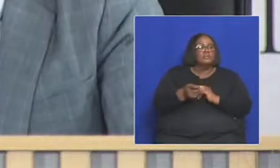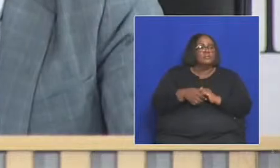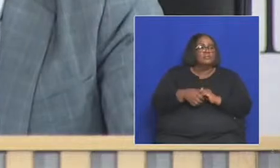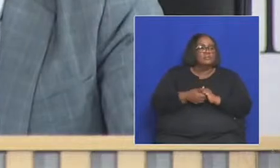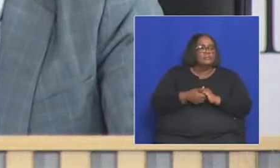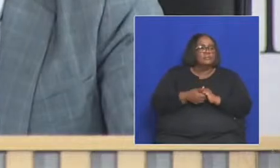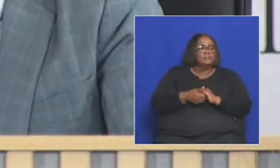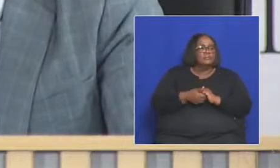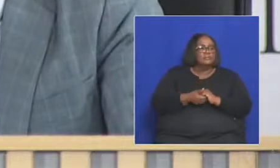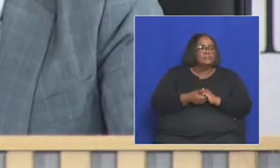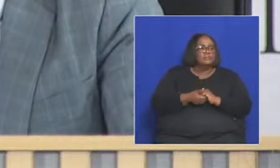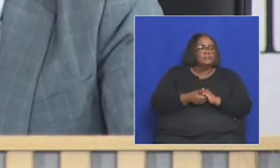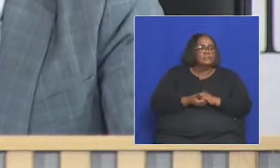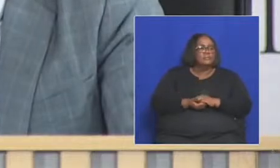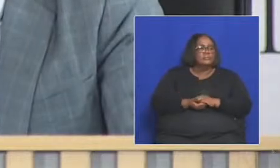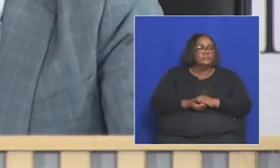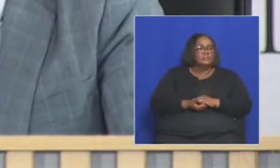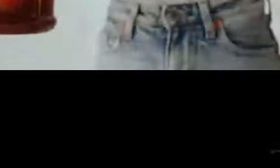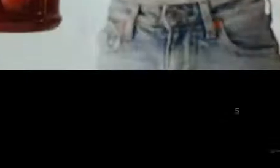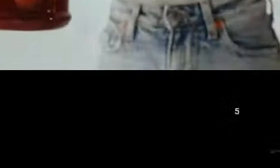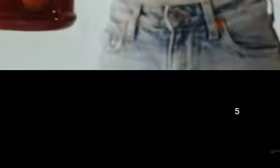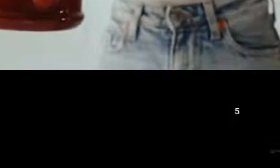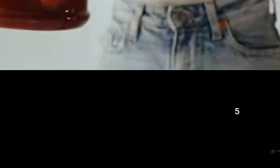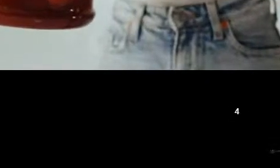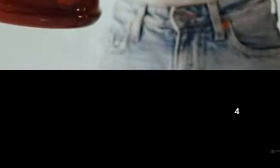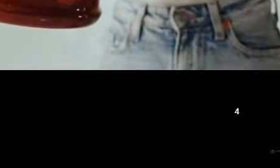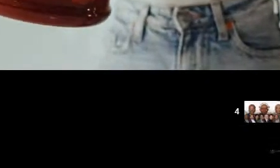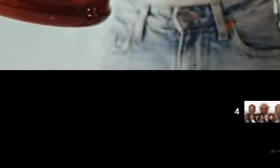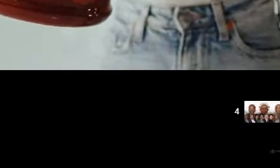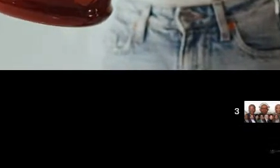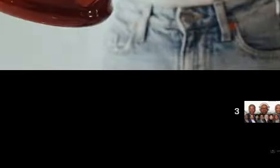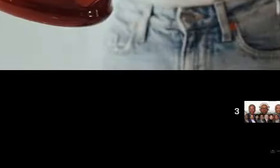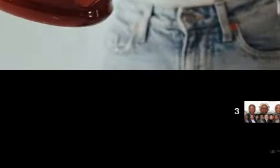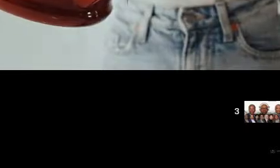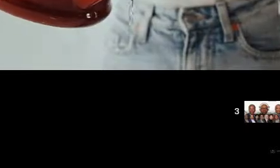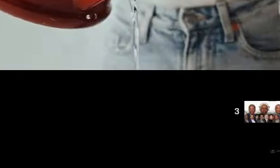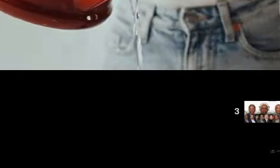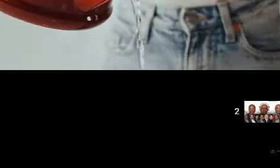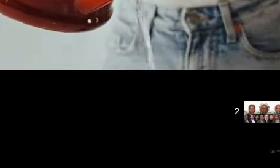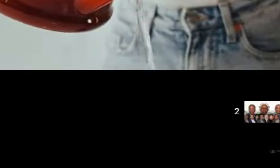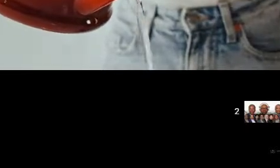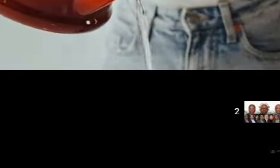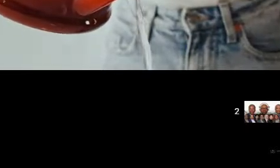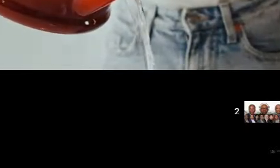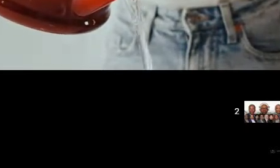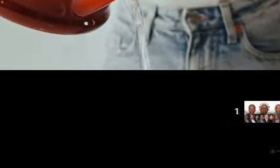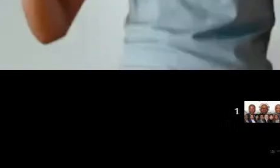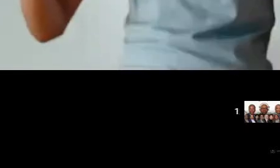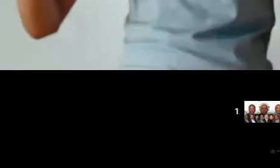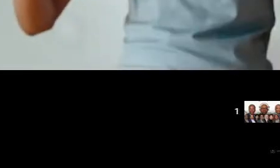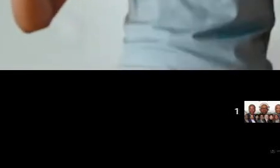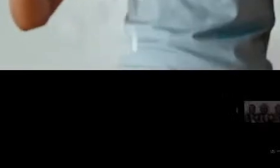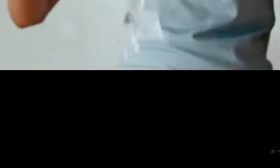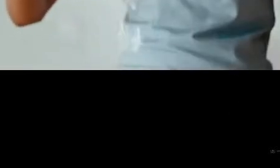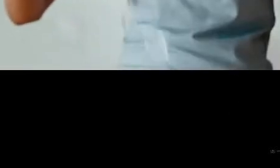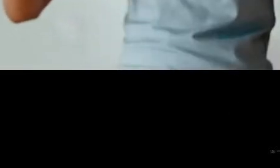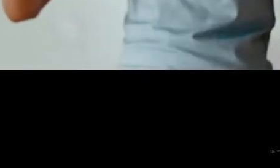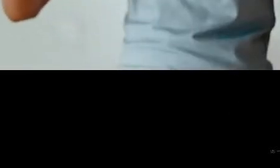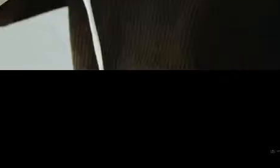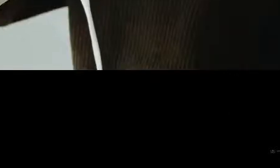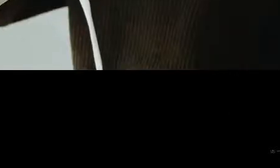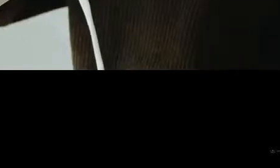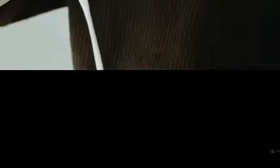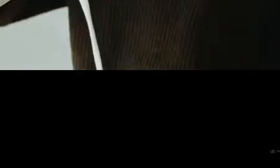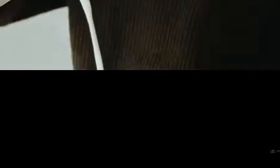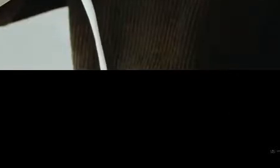yes. The beneficiary details, it says the Jy kan dit so geniet. Warm, met